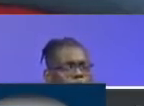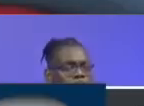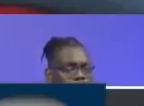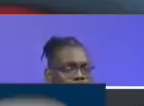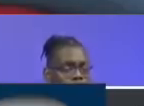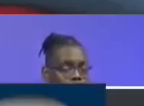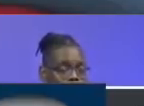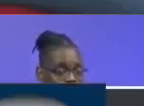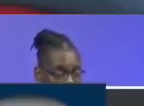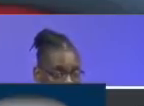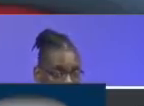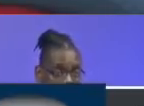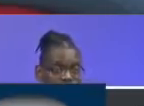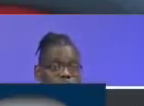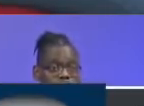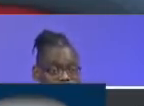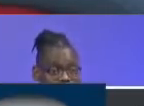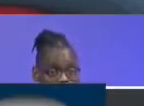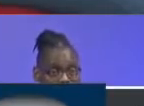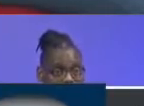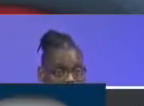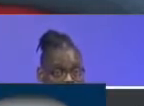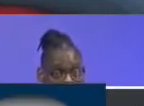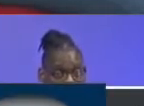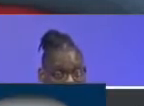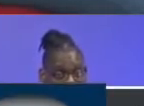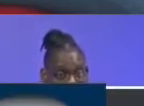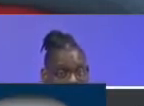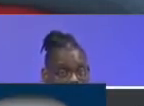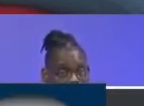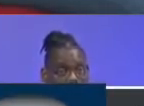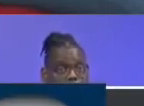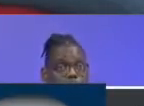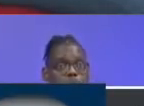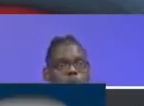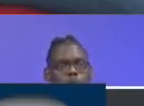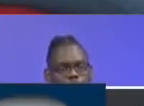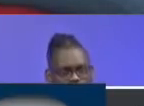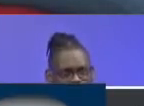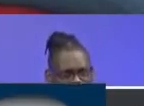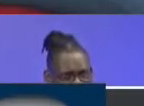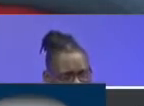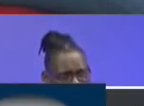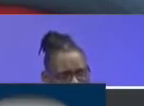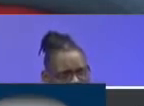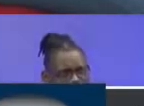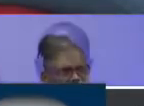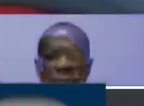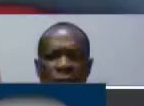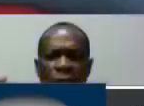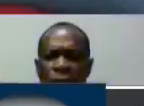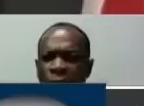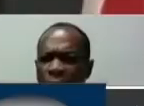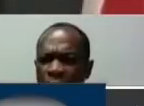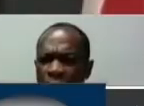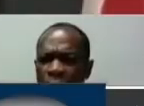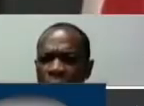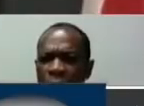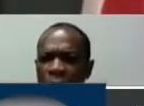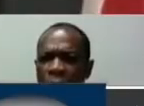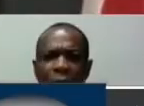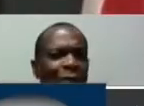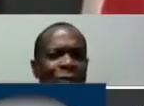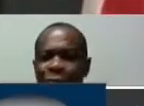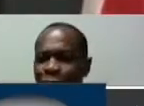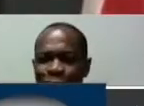okay. And you did say waterfronts before you said beaches, No, so does beaches, that... yeah, beaches, yeah. No, not rivers, not rivers, pools,